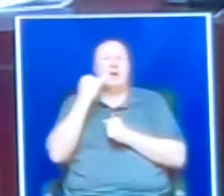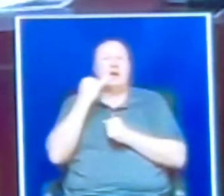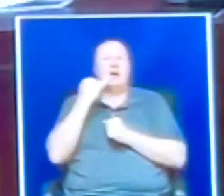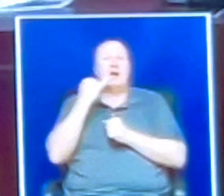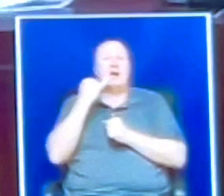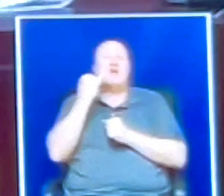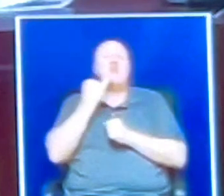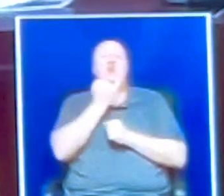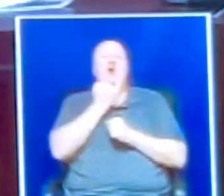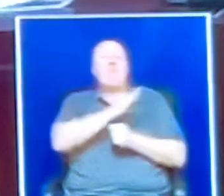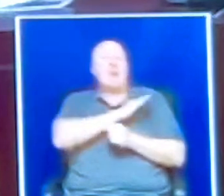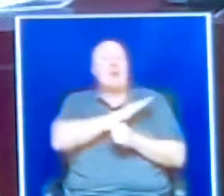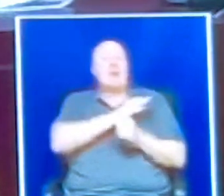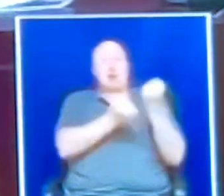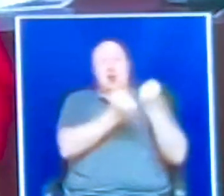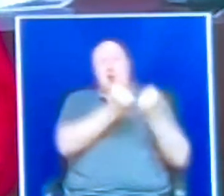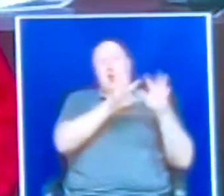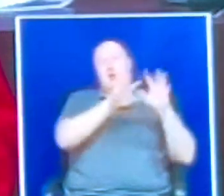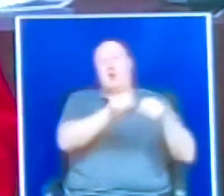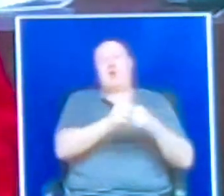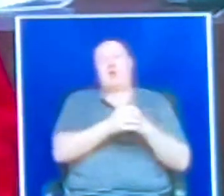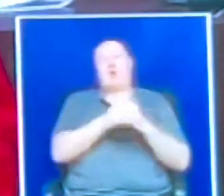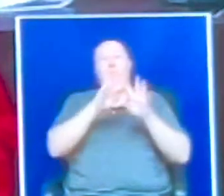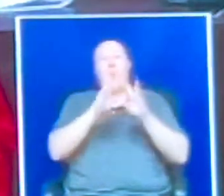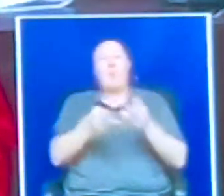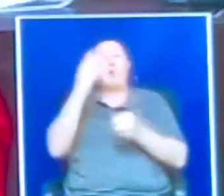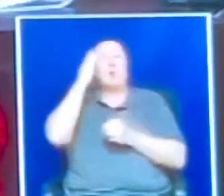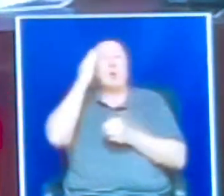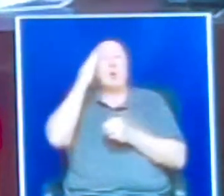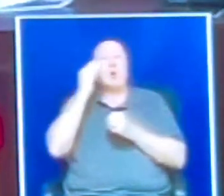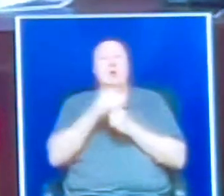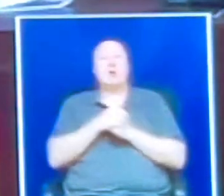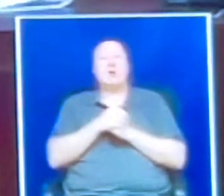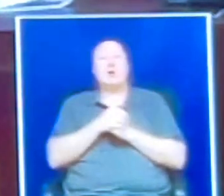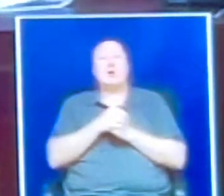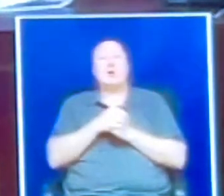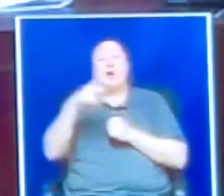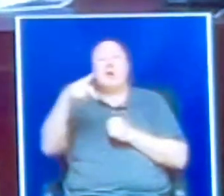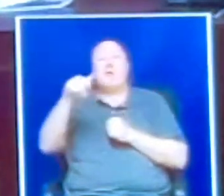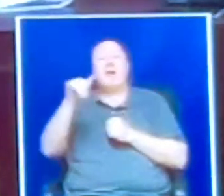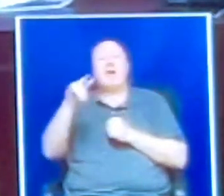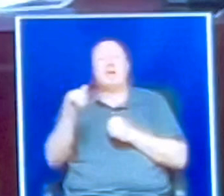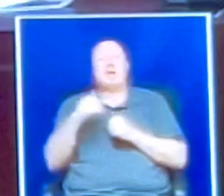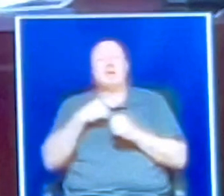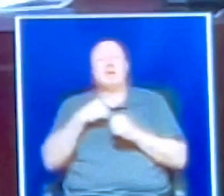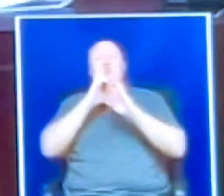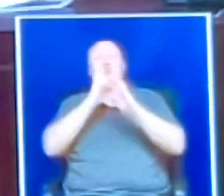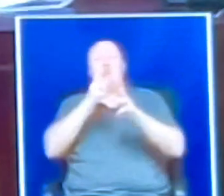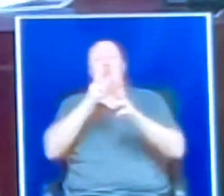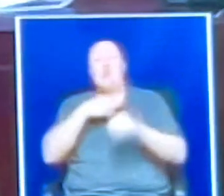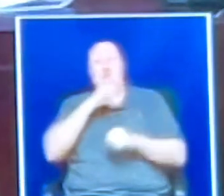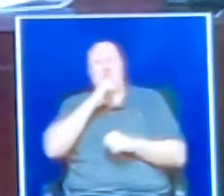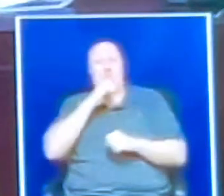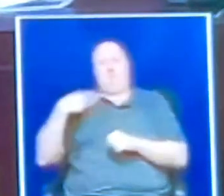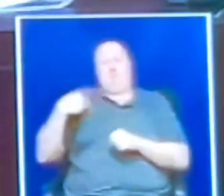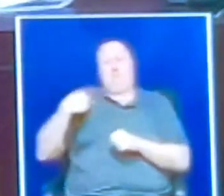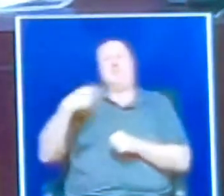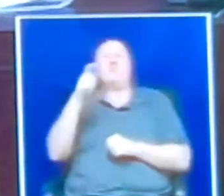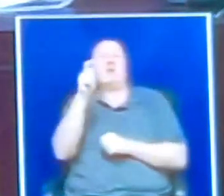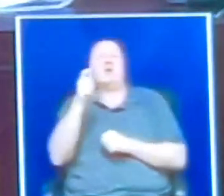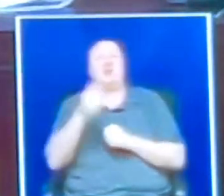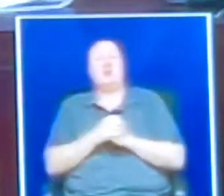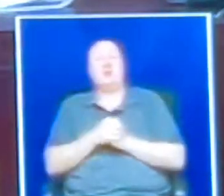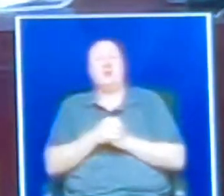courts. The world knows this. And when Palestinians respond, they are called terrorists. The